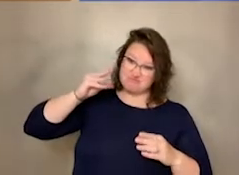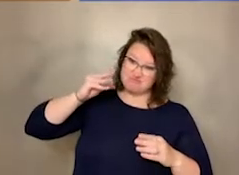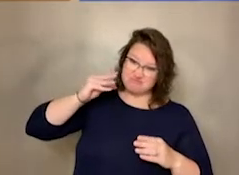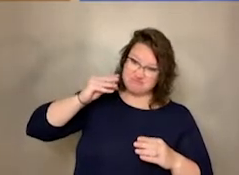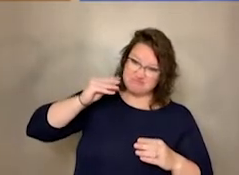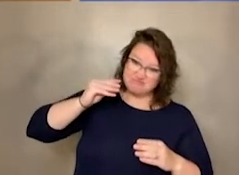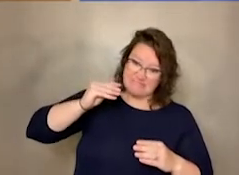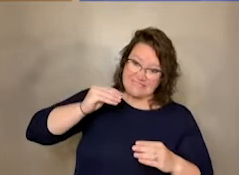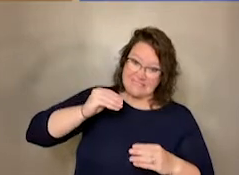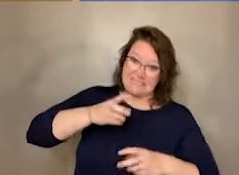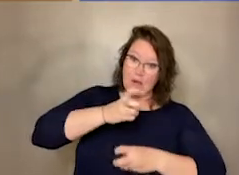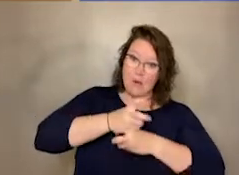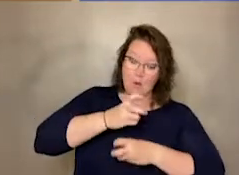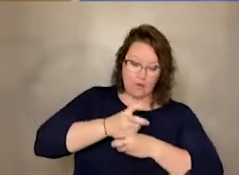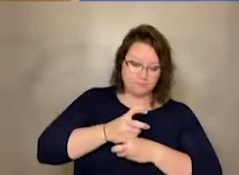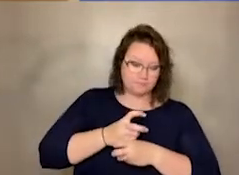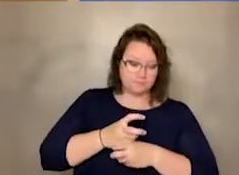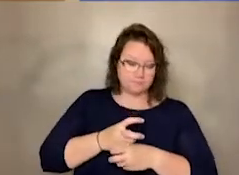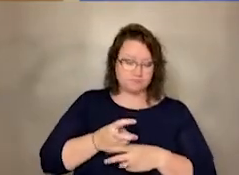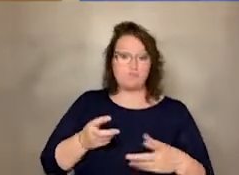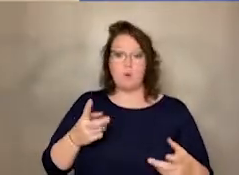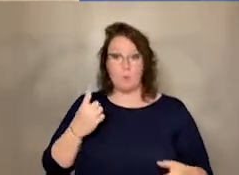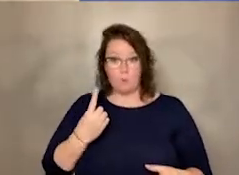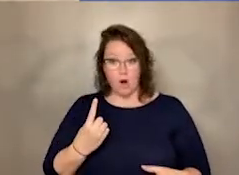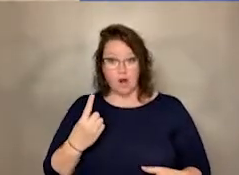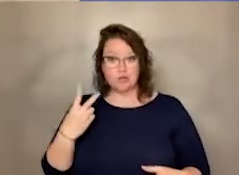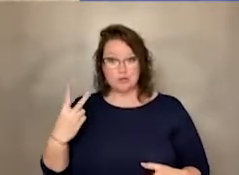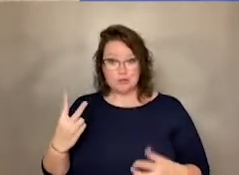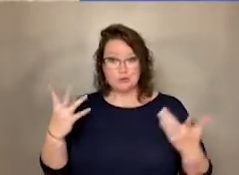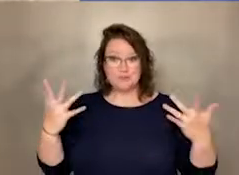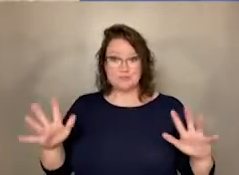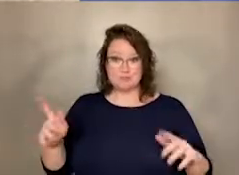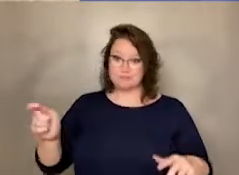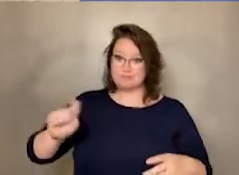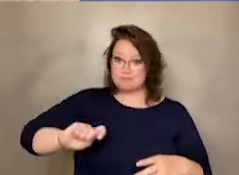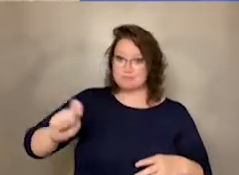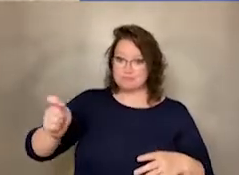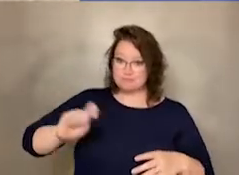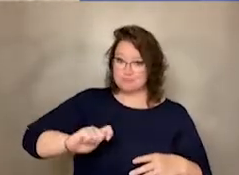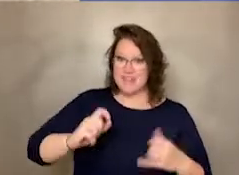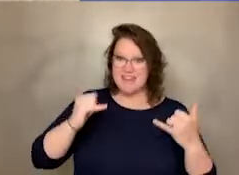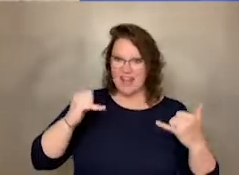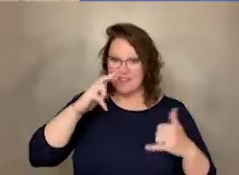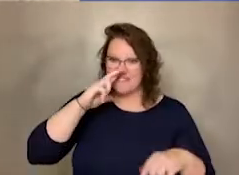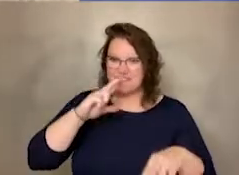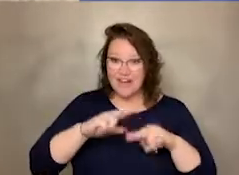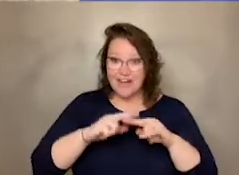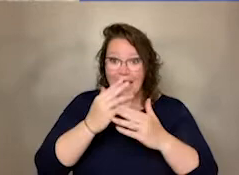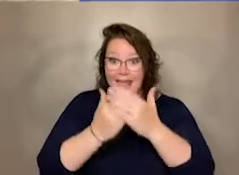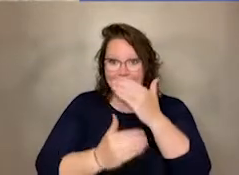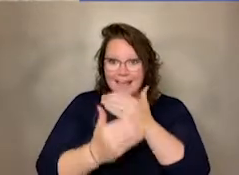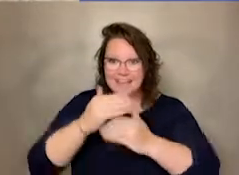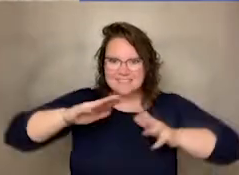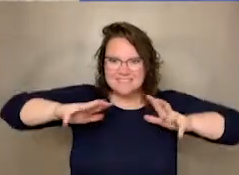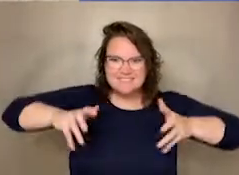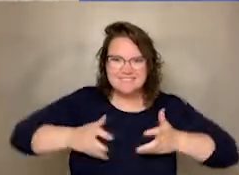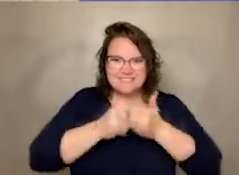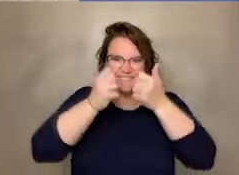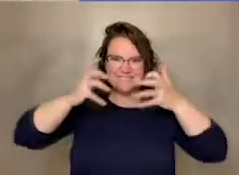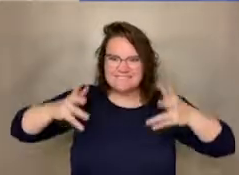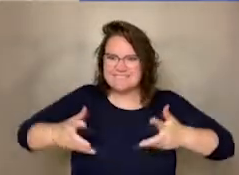Uh-oh. And here's 2. This is the fun part. With your hands, you're going to mix all your ingredients